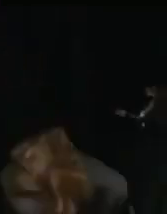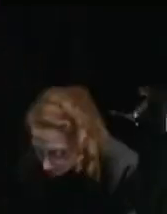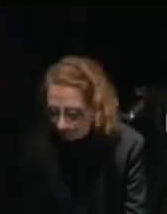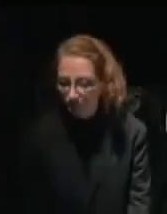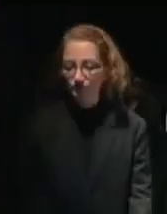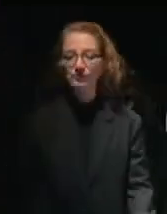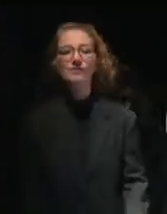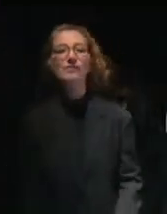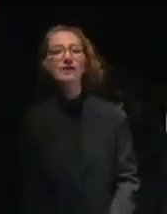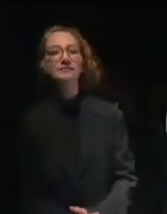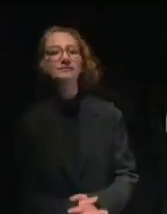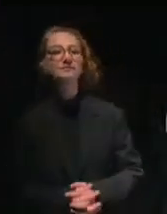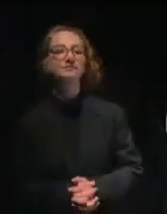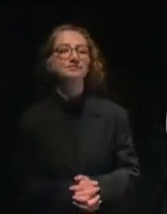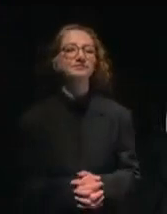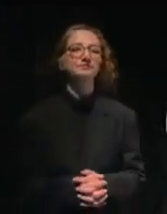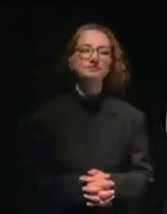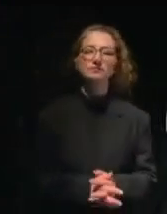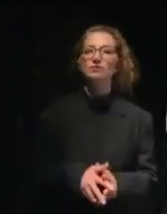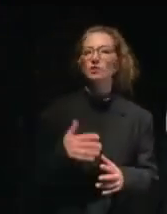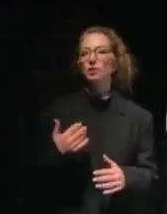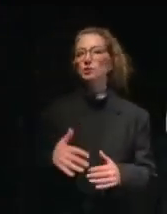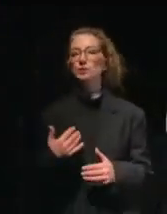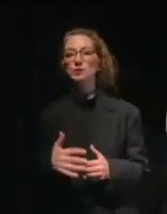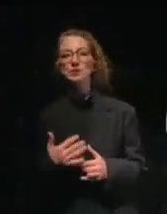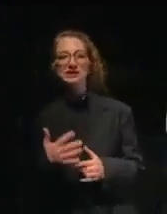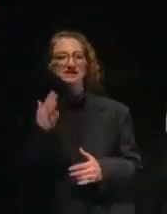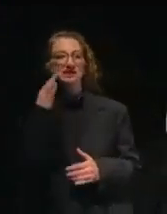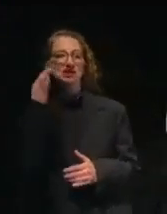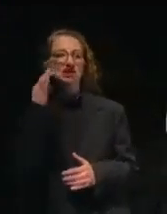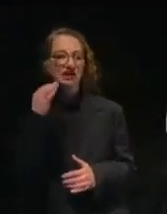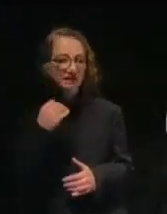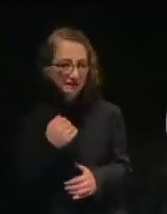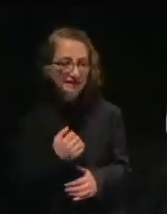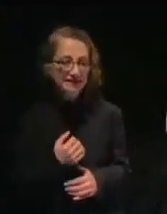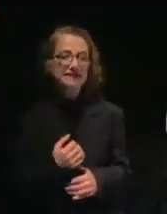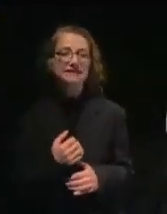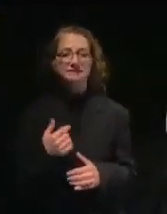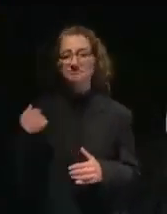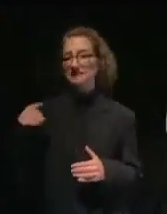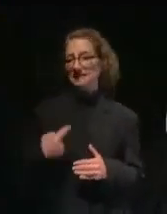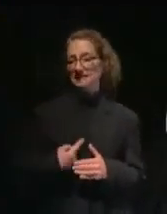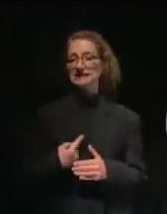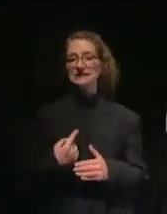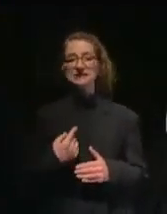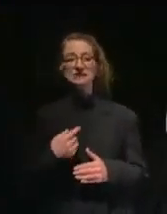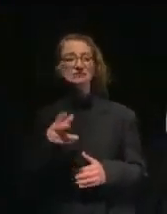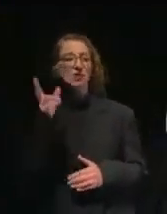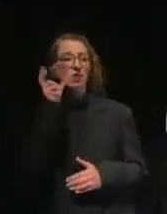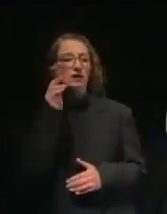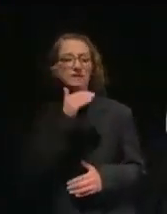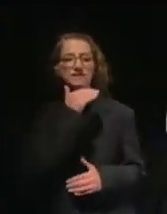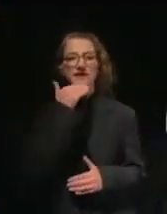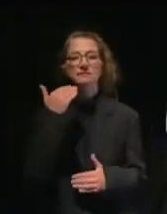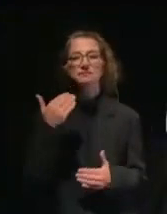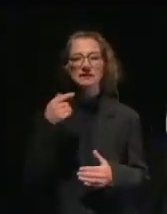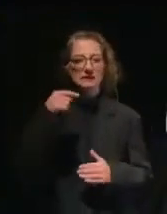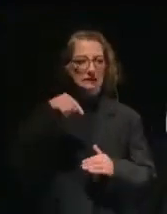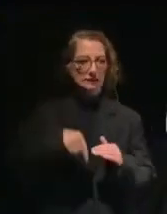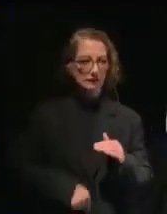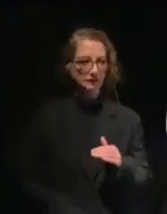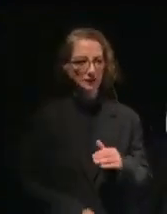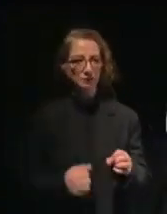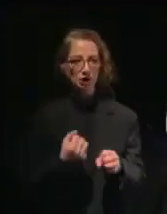We've learned a lot about the depth, the in-depth knowledge of forms of employment, subjective